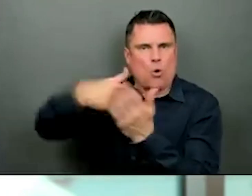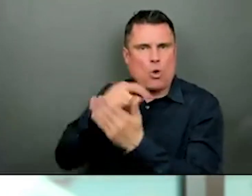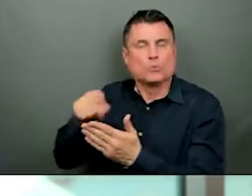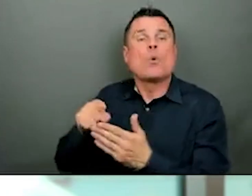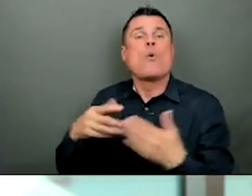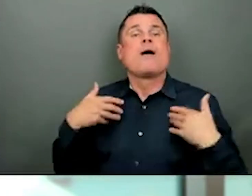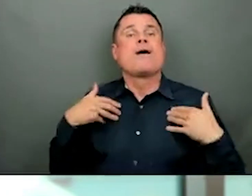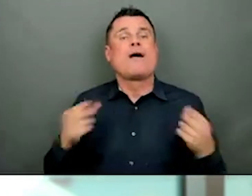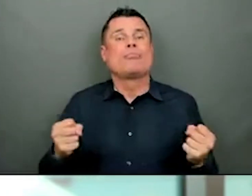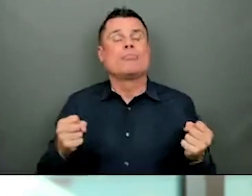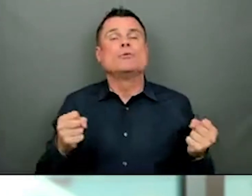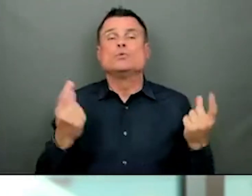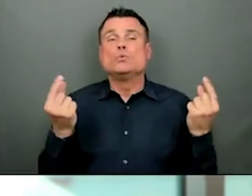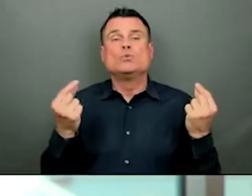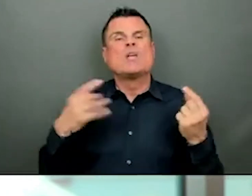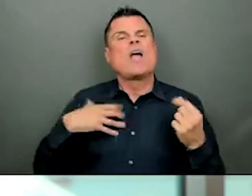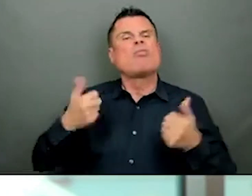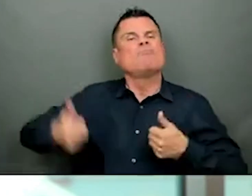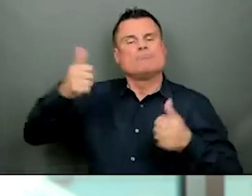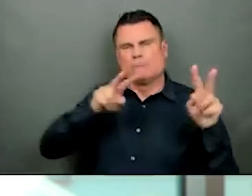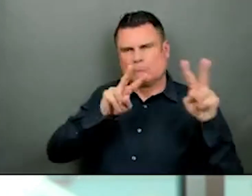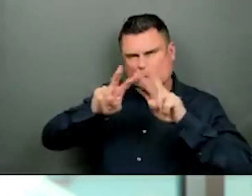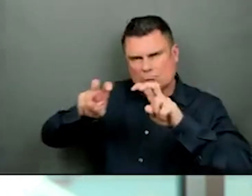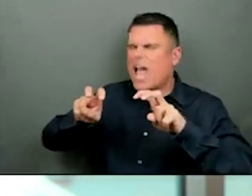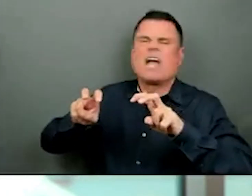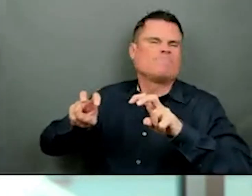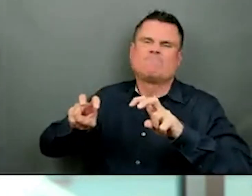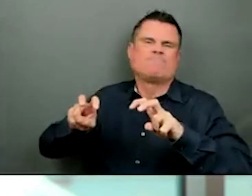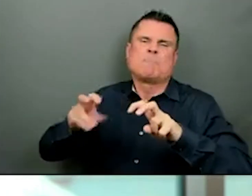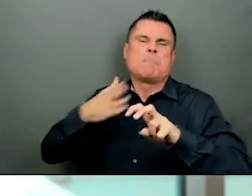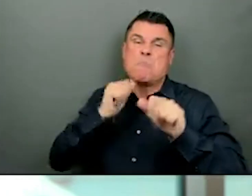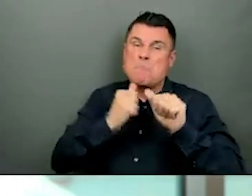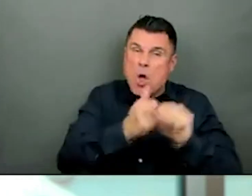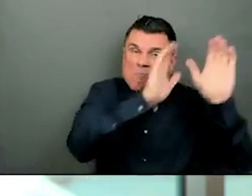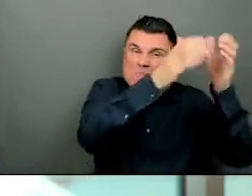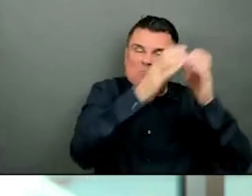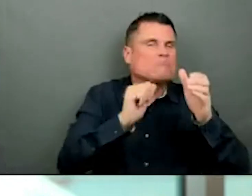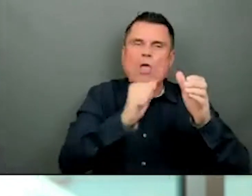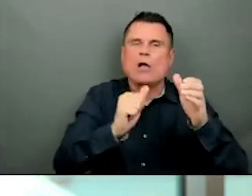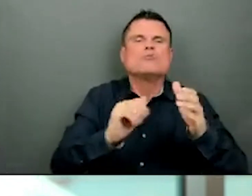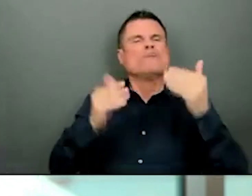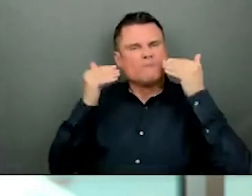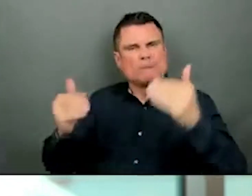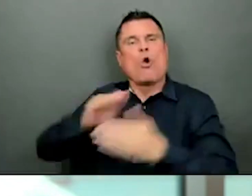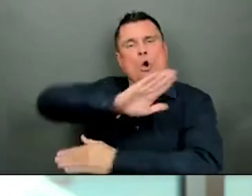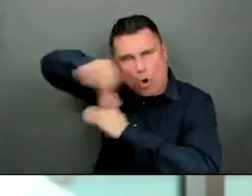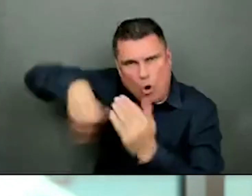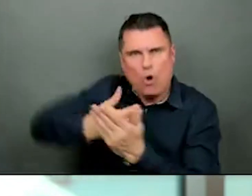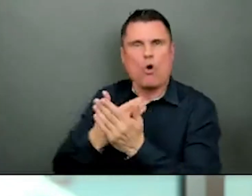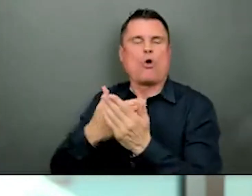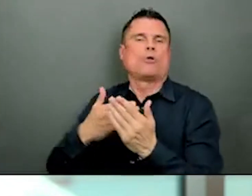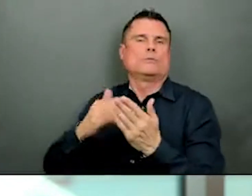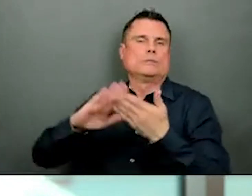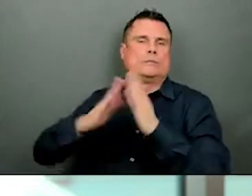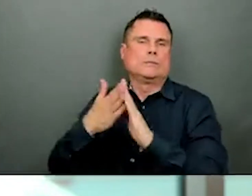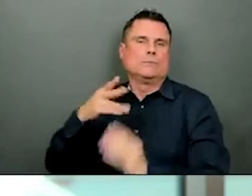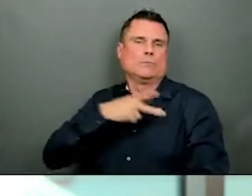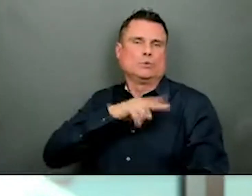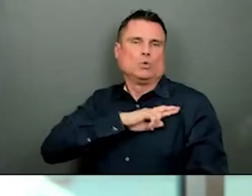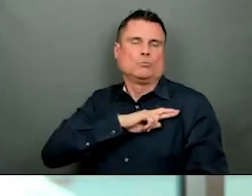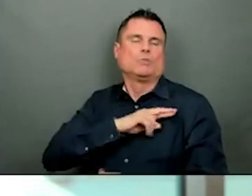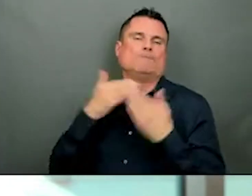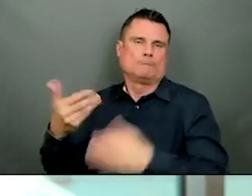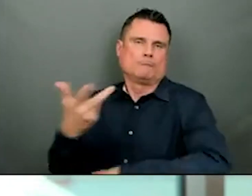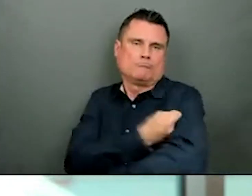effect. So what that means is that everyone's going to get their chance before the end of June, and our determination,